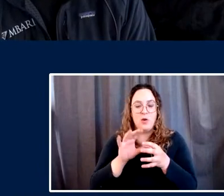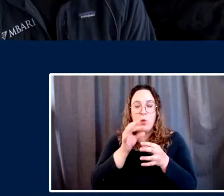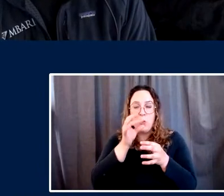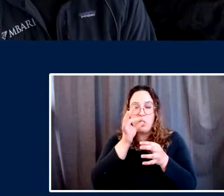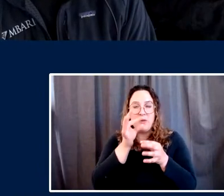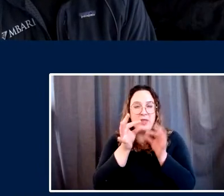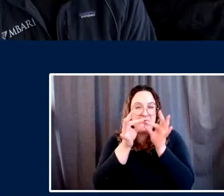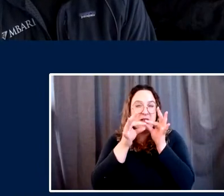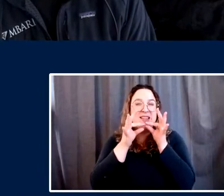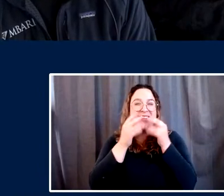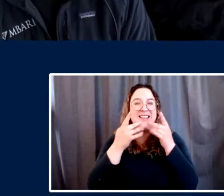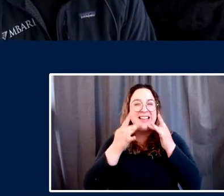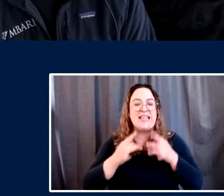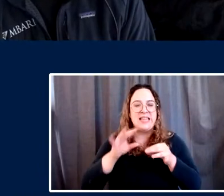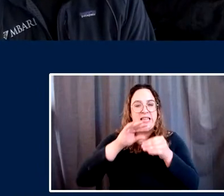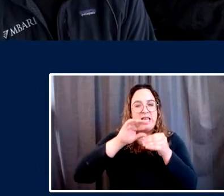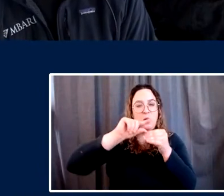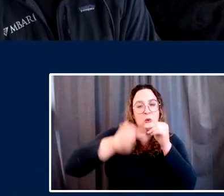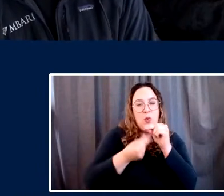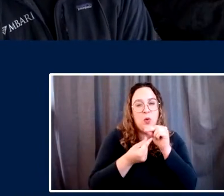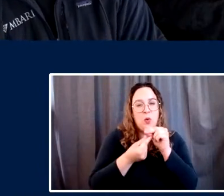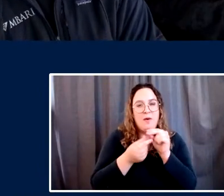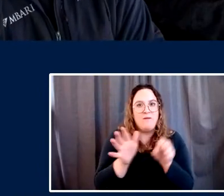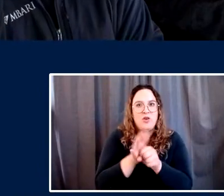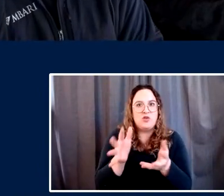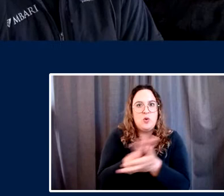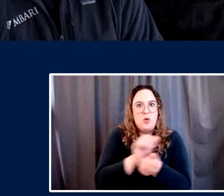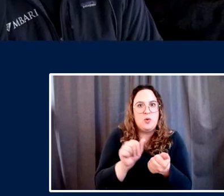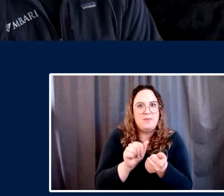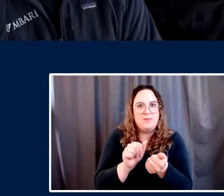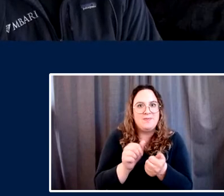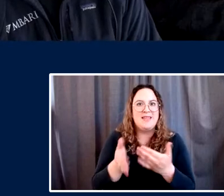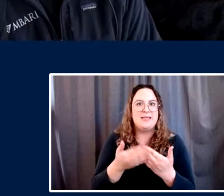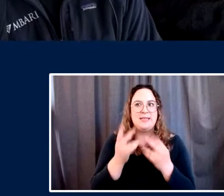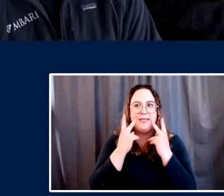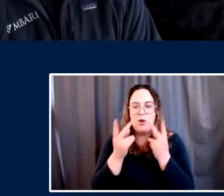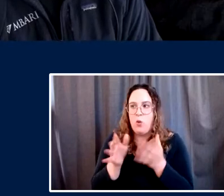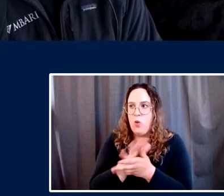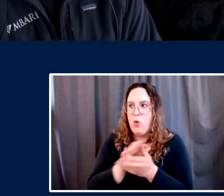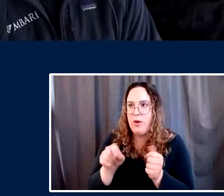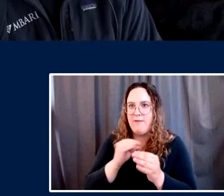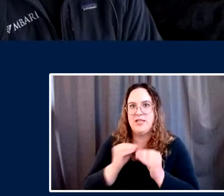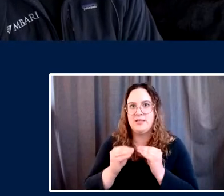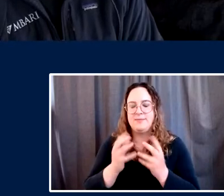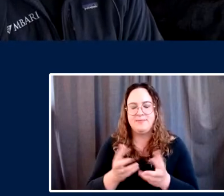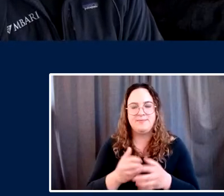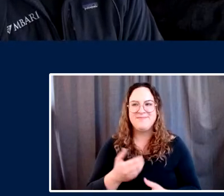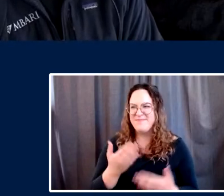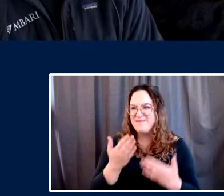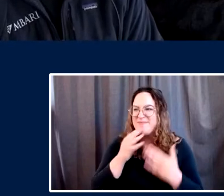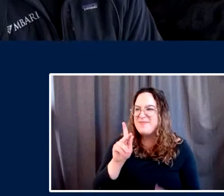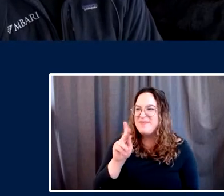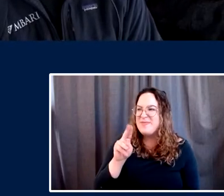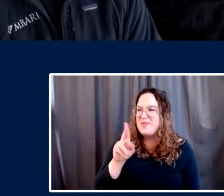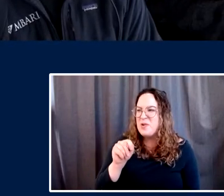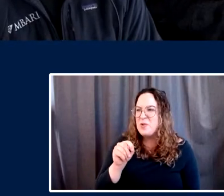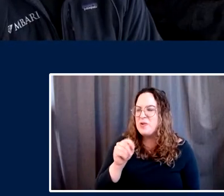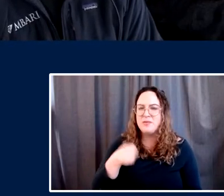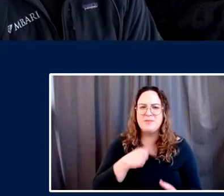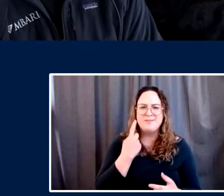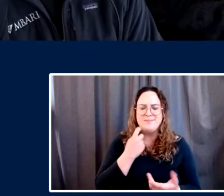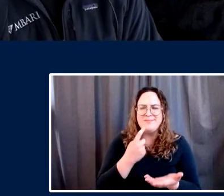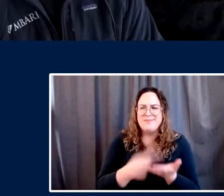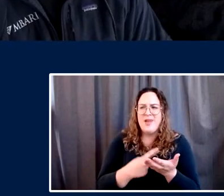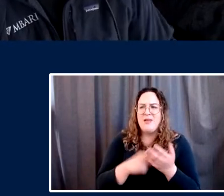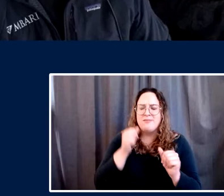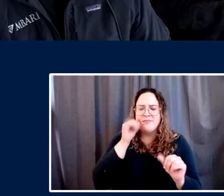Thanks so much, Knut. We've been talking a lot about the amazing creatures you can observe with an ROV at Sur Ridge. But